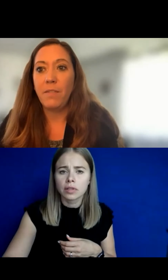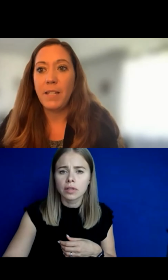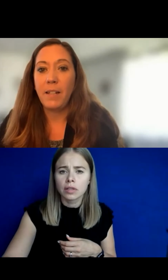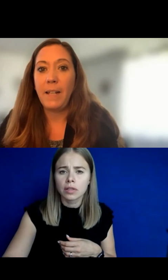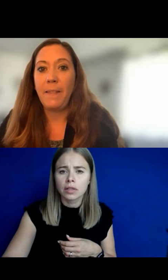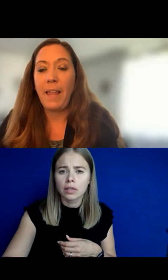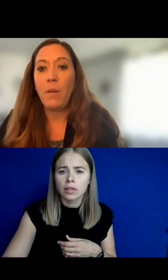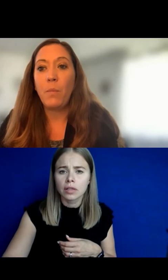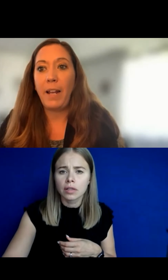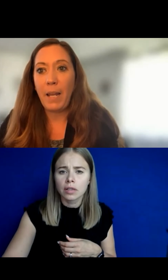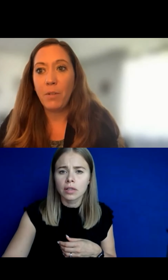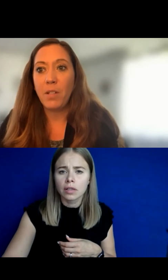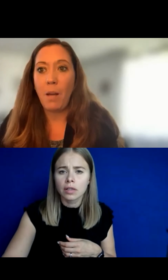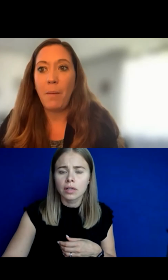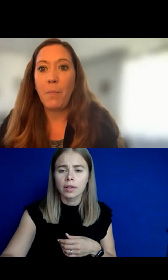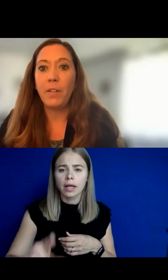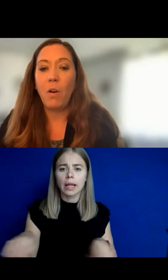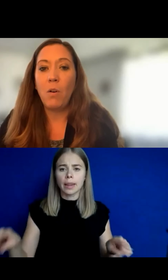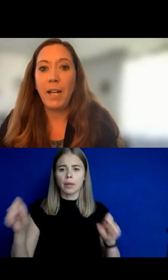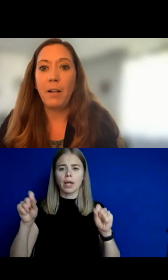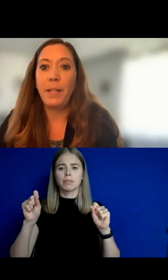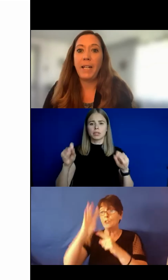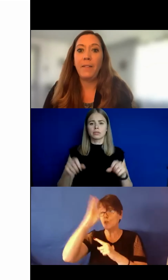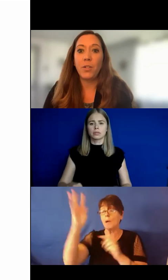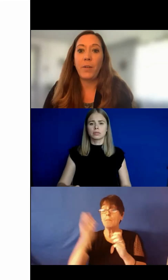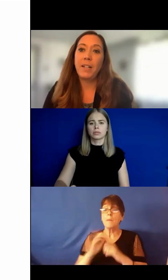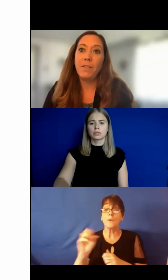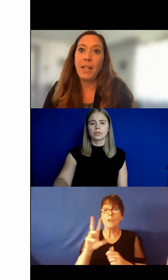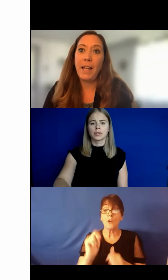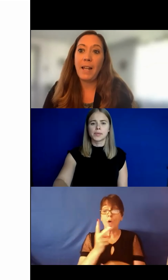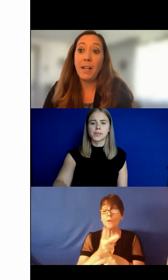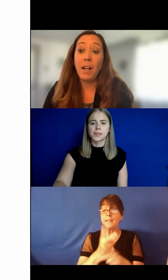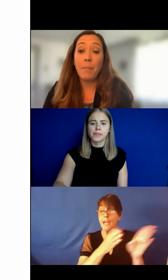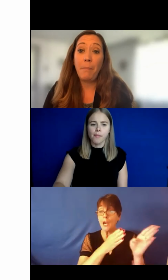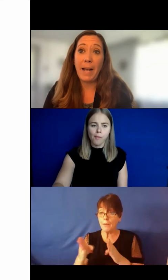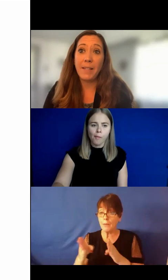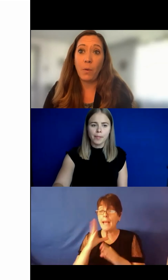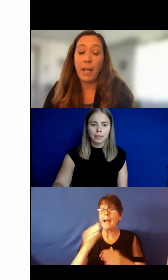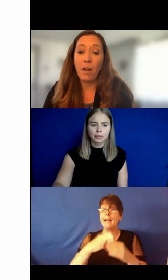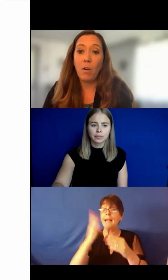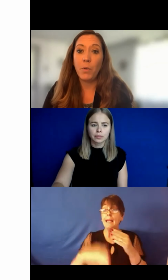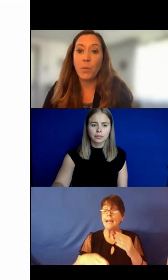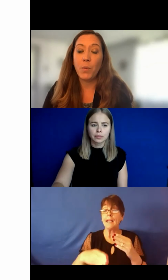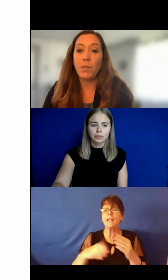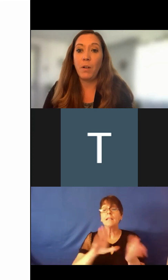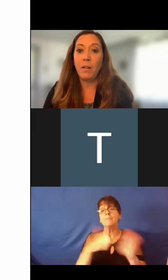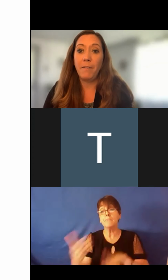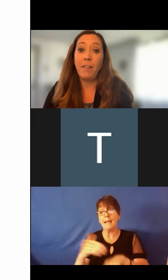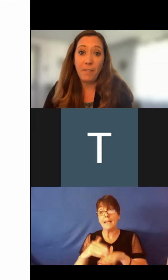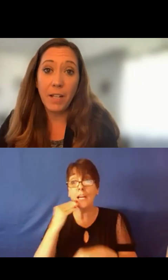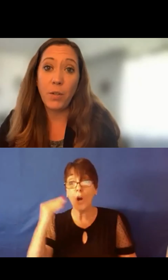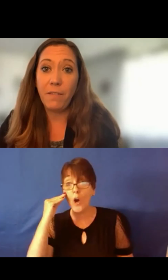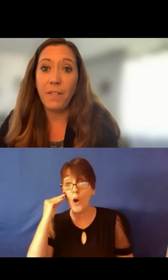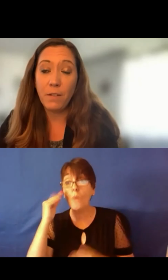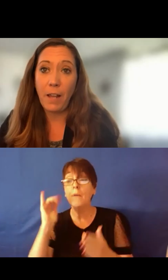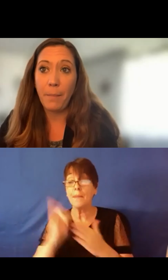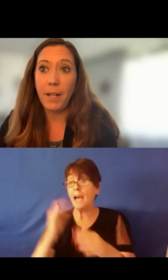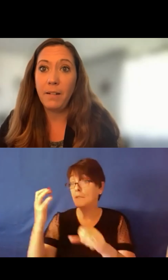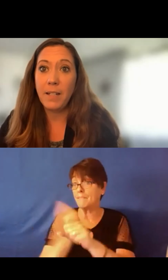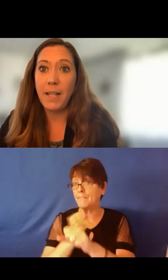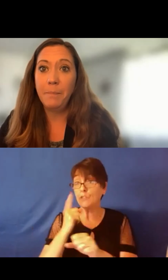nursing facility, they were able to come up with their own care plan, their directives, and ended up passing away at home, which was a victory for